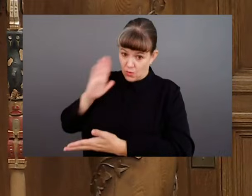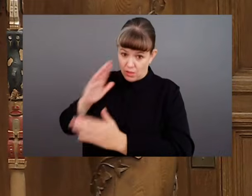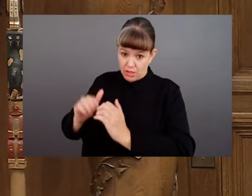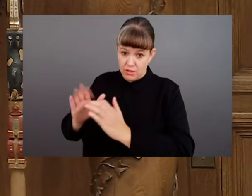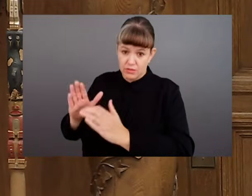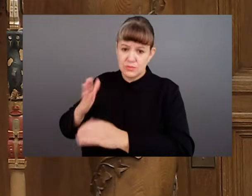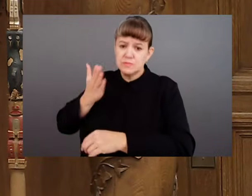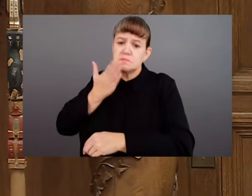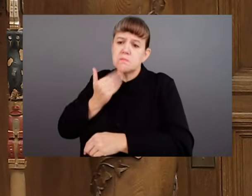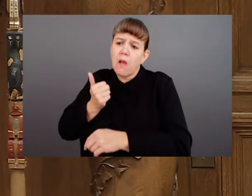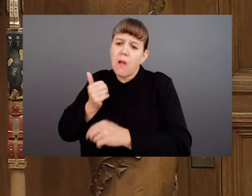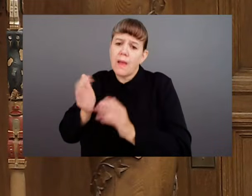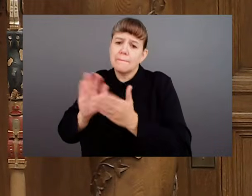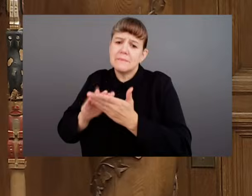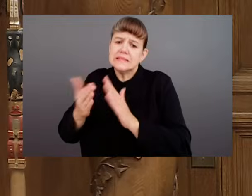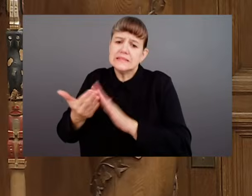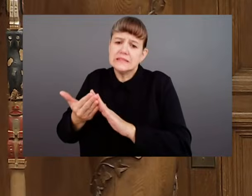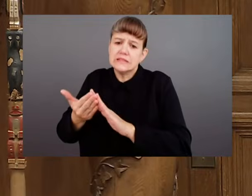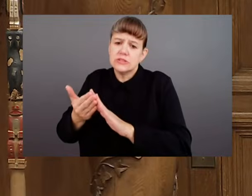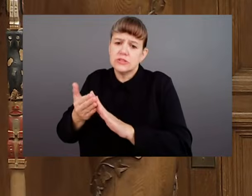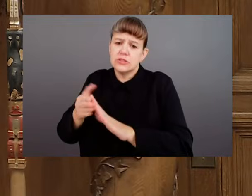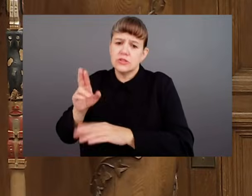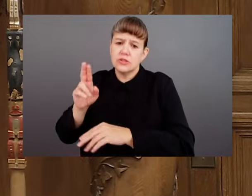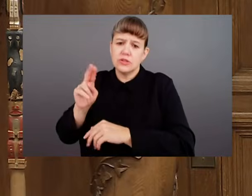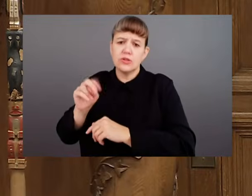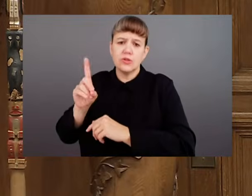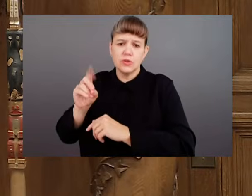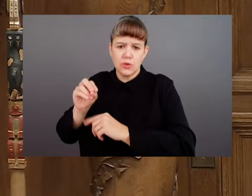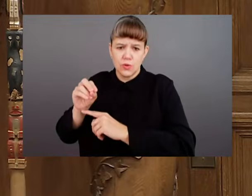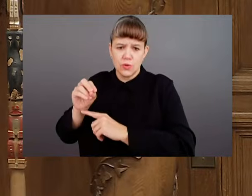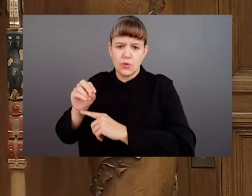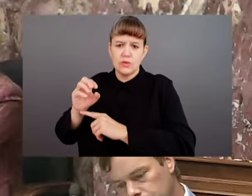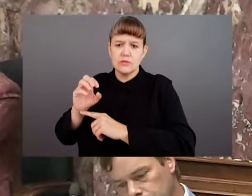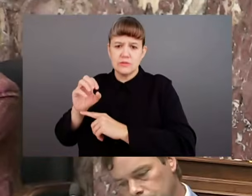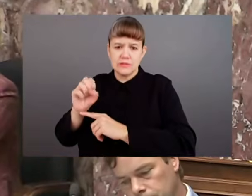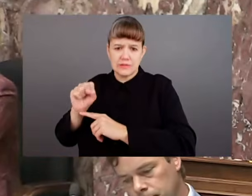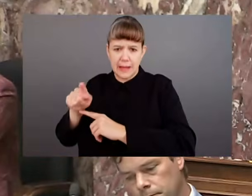Minister of Jobs and Economic Growth. Thank you so much, Honourable Speaker.